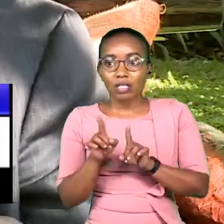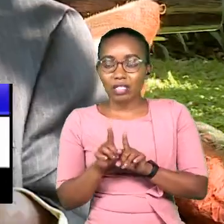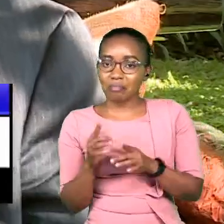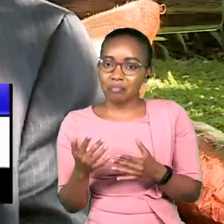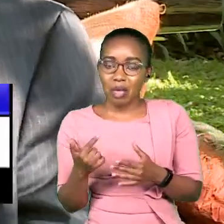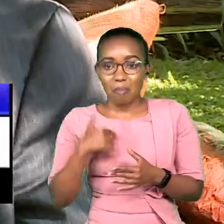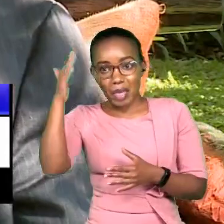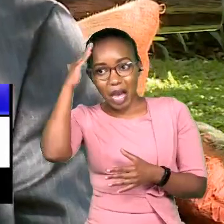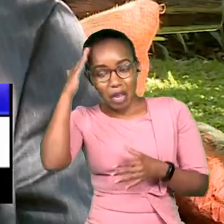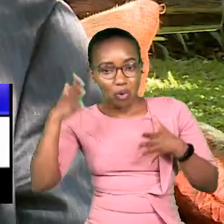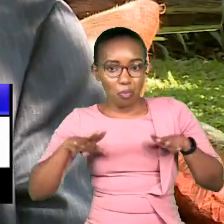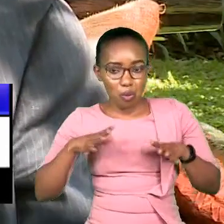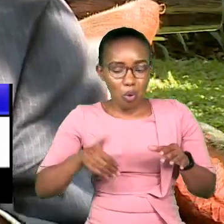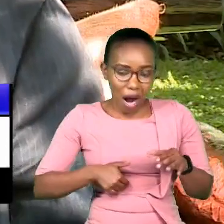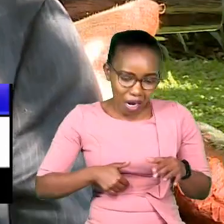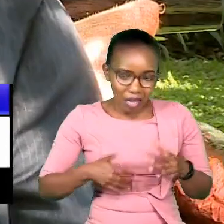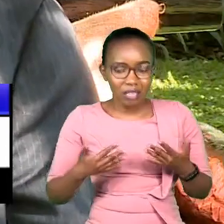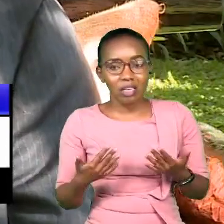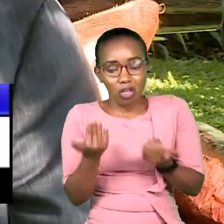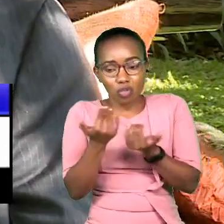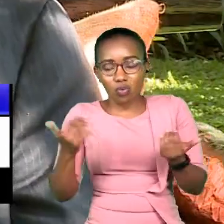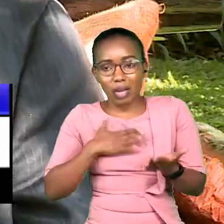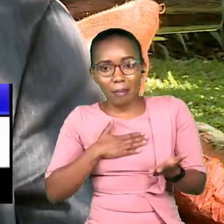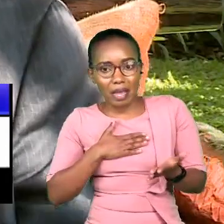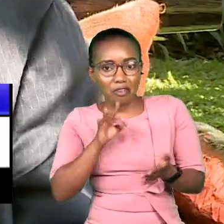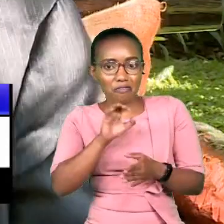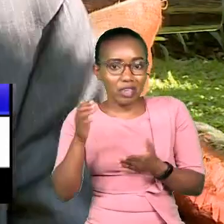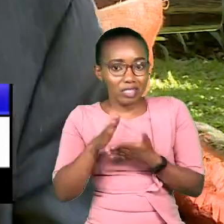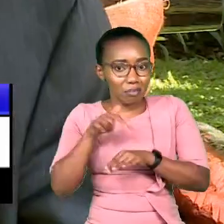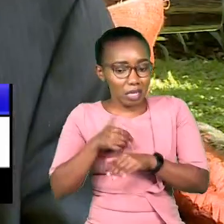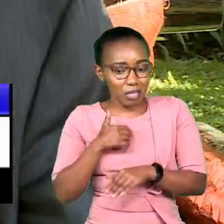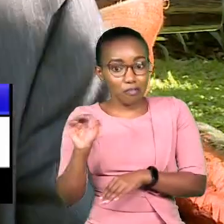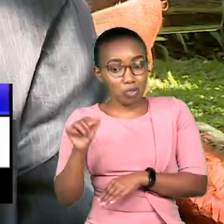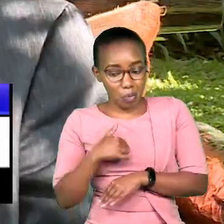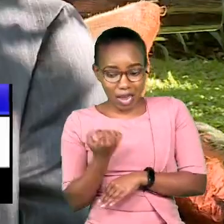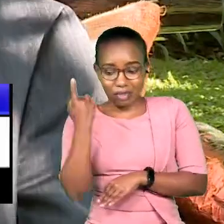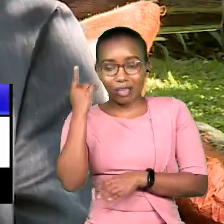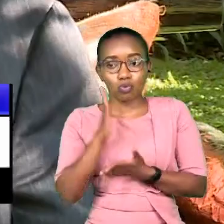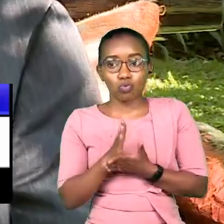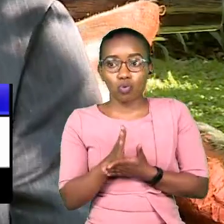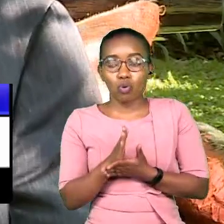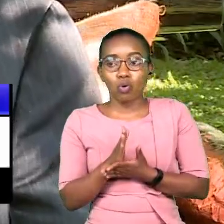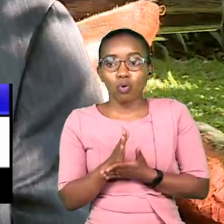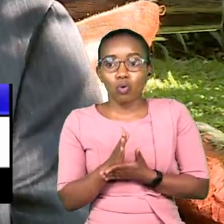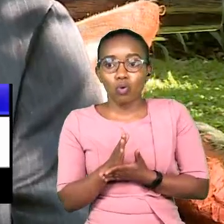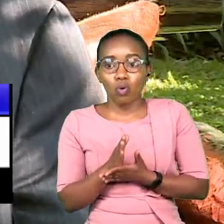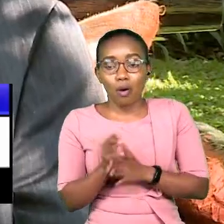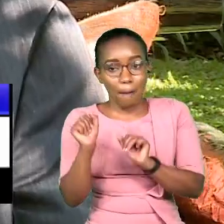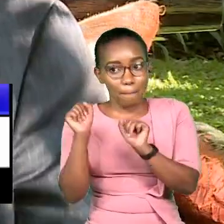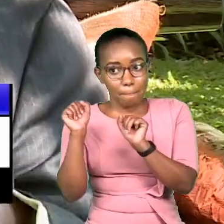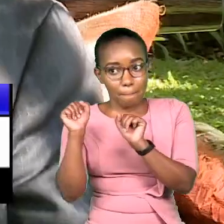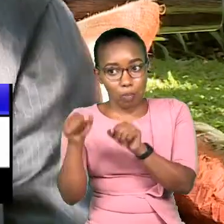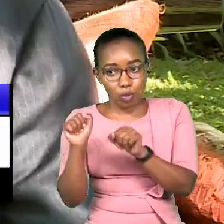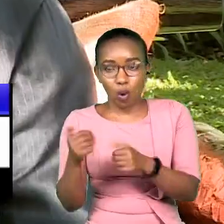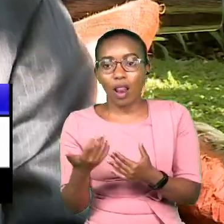I've seen rainy days. My children have lacked school fees, so I understand. So I'm able to bring to the table